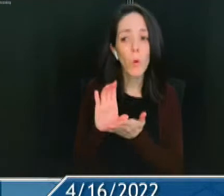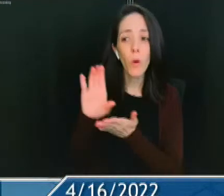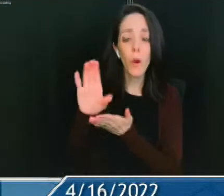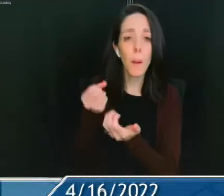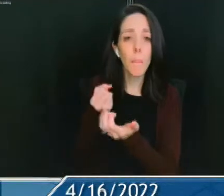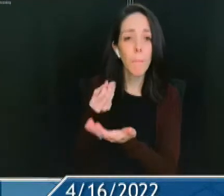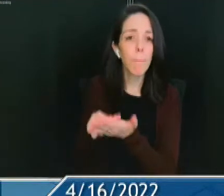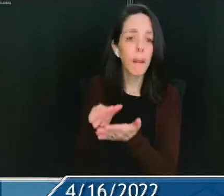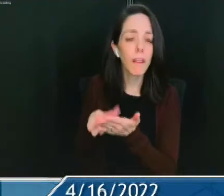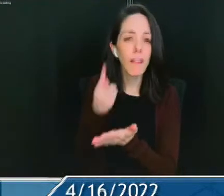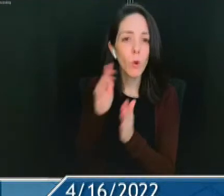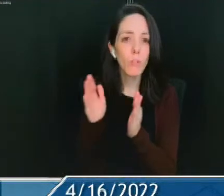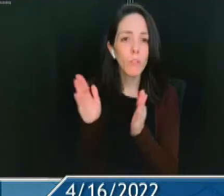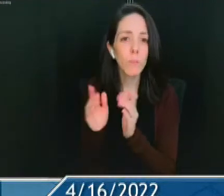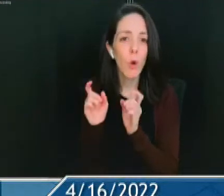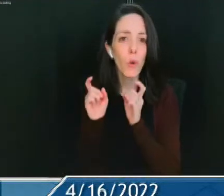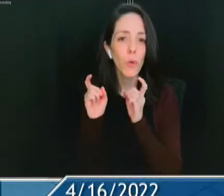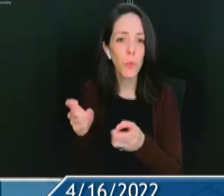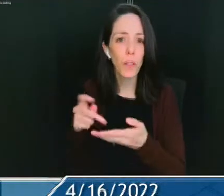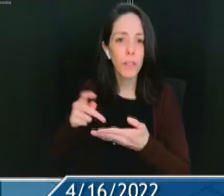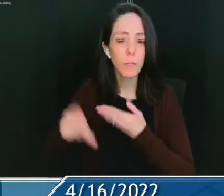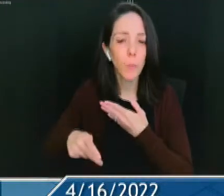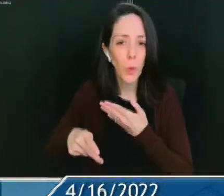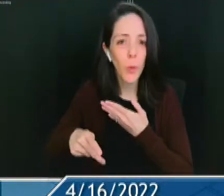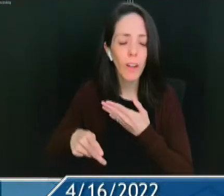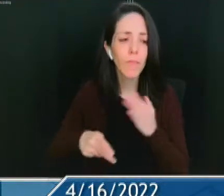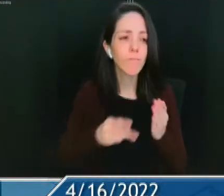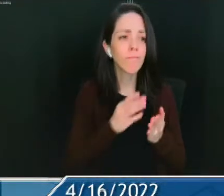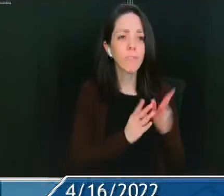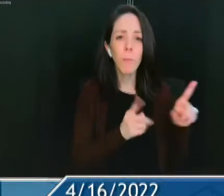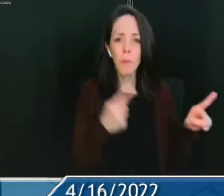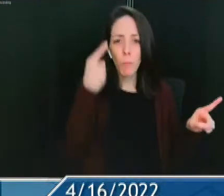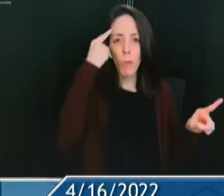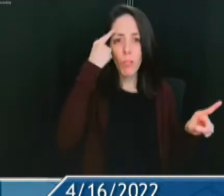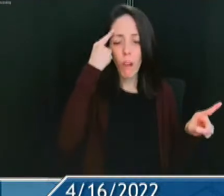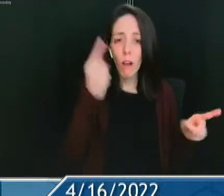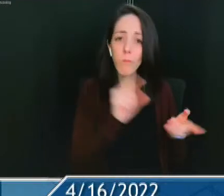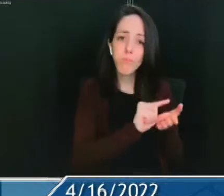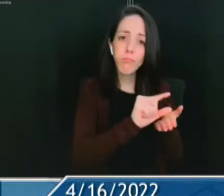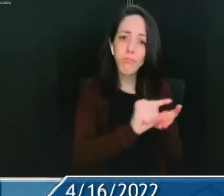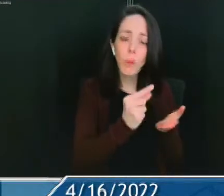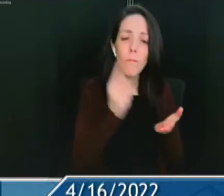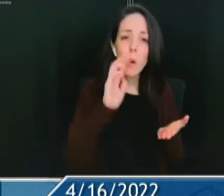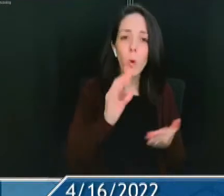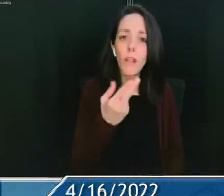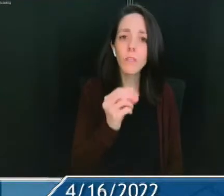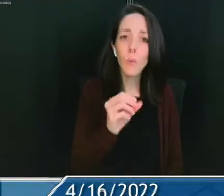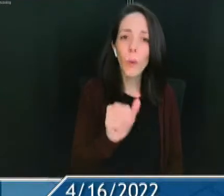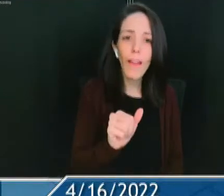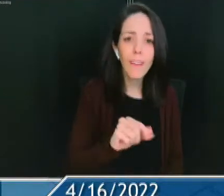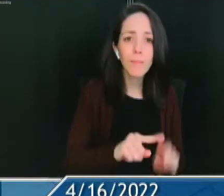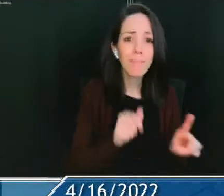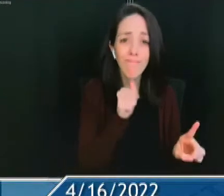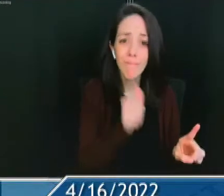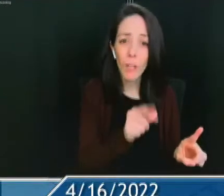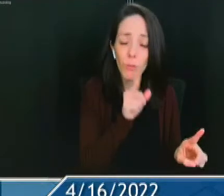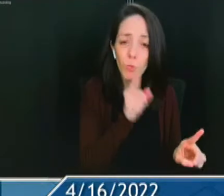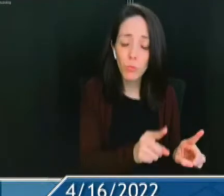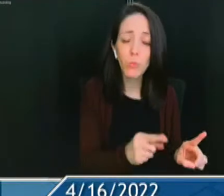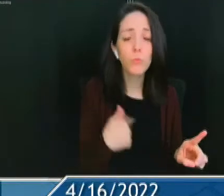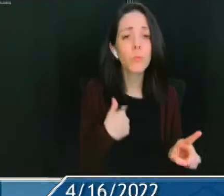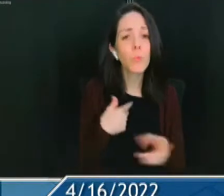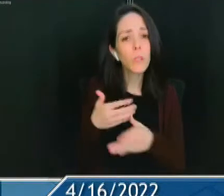dispel the myth that these funds only go to neighborhood associations. Southeast Uplift shares the city's commitment to diversity,